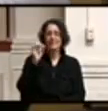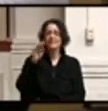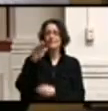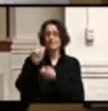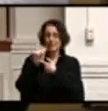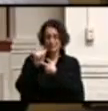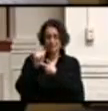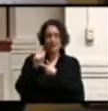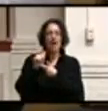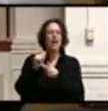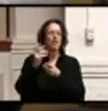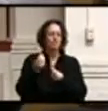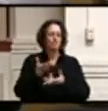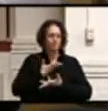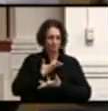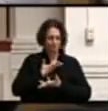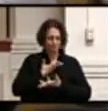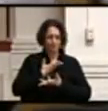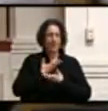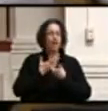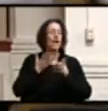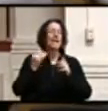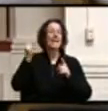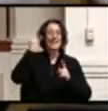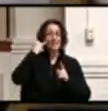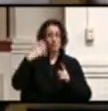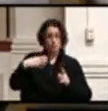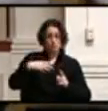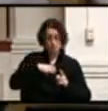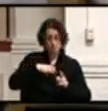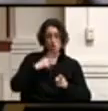this project would be considered eligible for reimbursement.